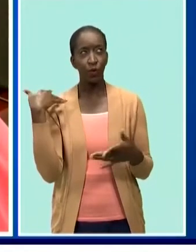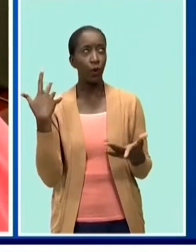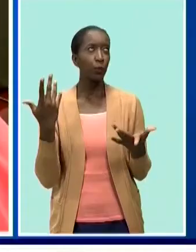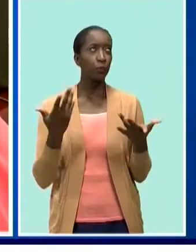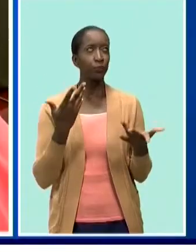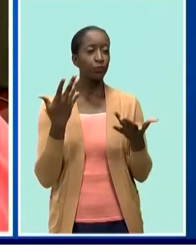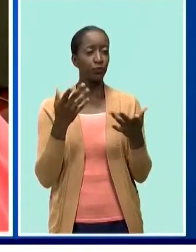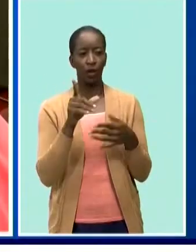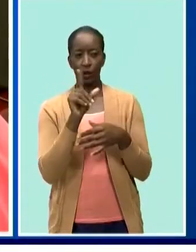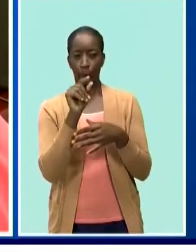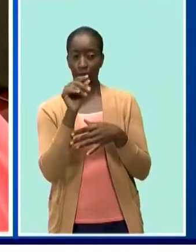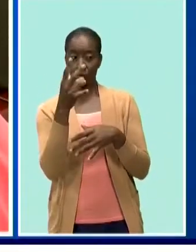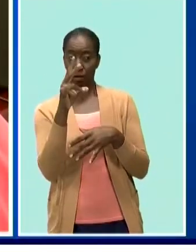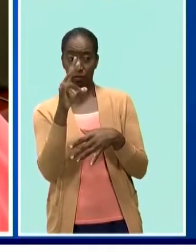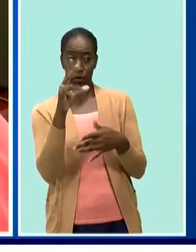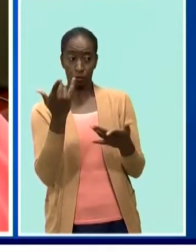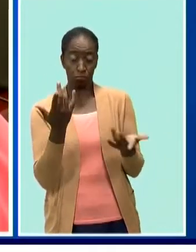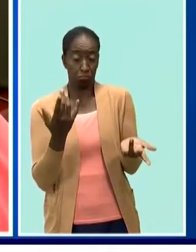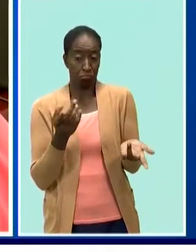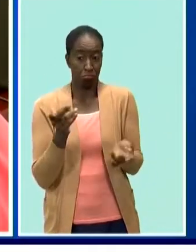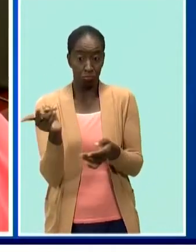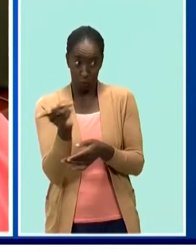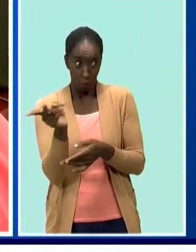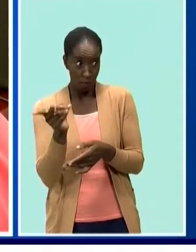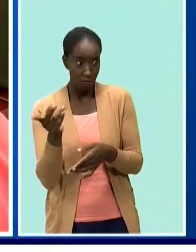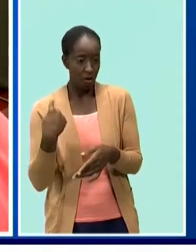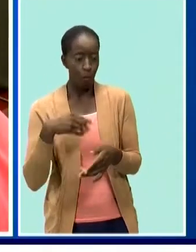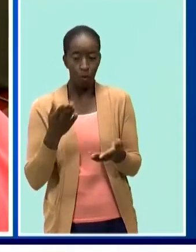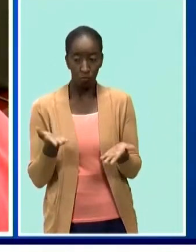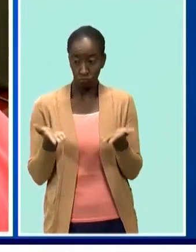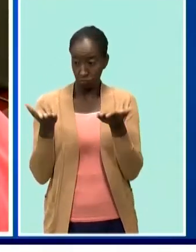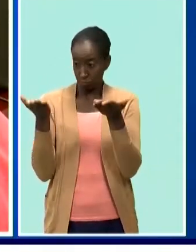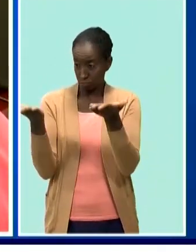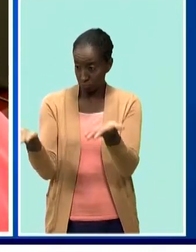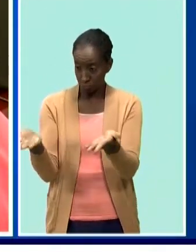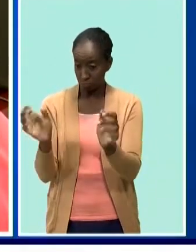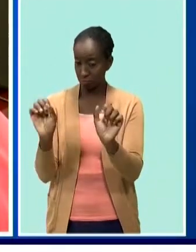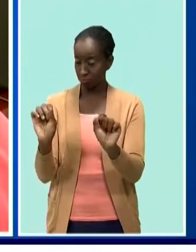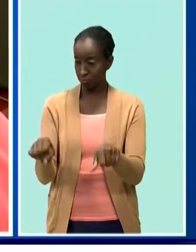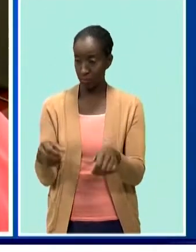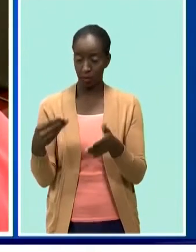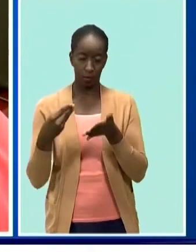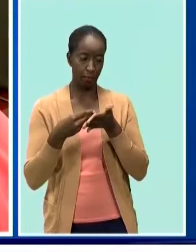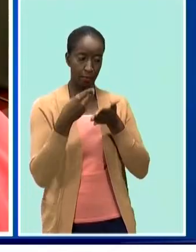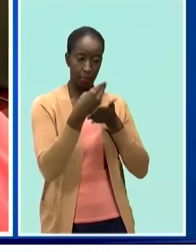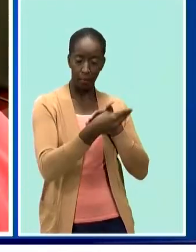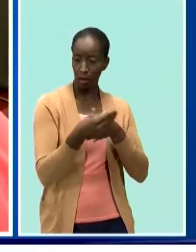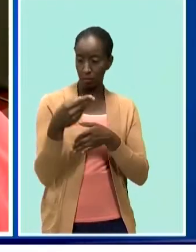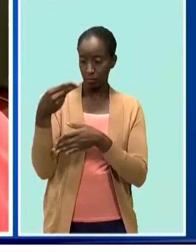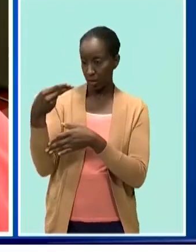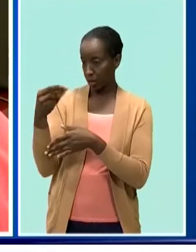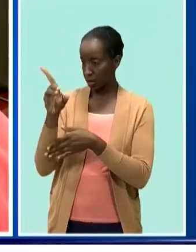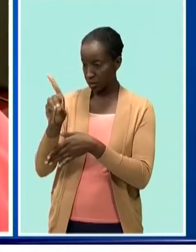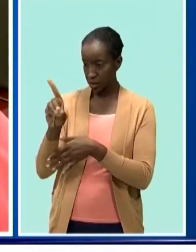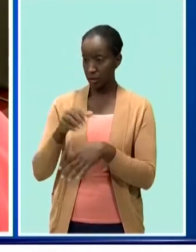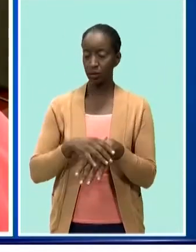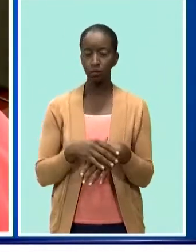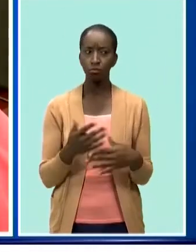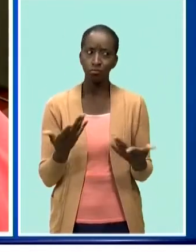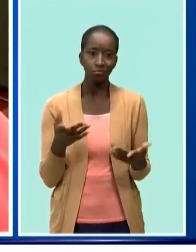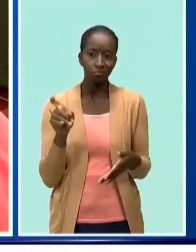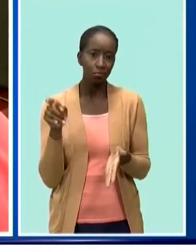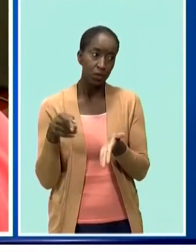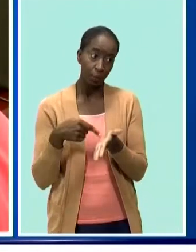2017. We did make an offer. We reached out to both Flow and Digicel and offered them the HD feed. Of course, will be at a